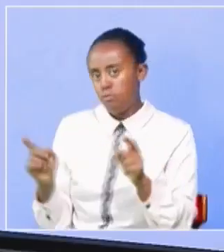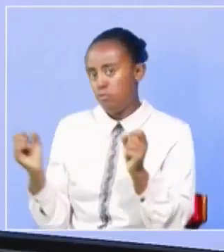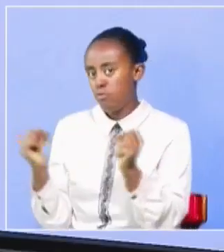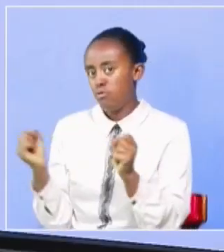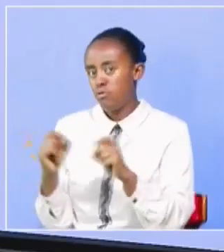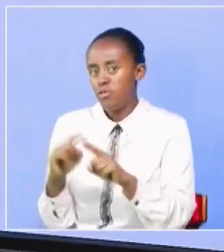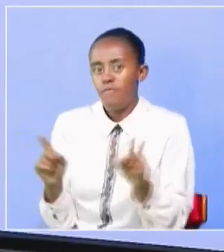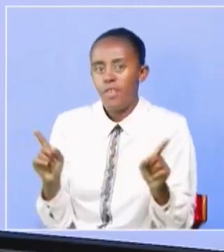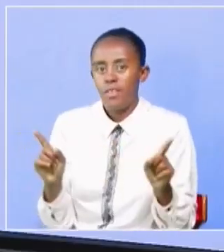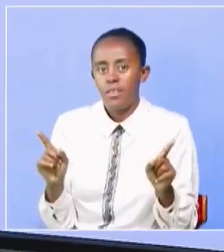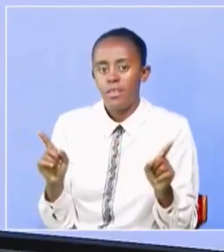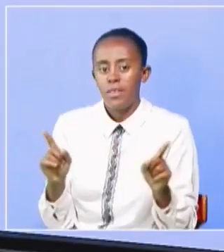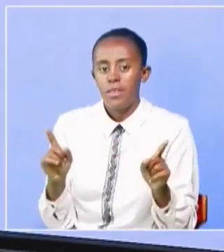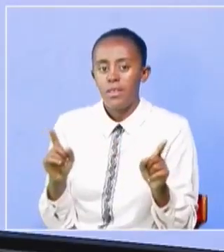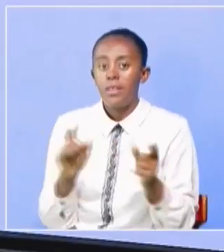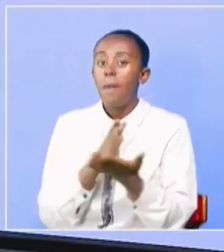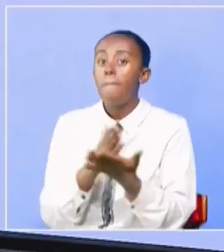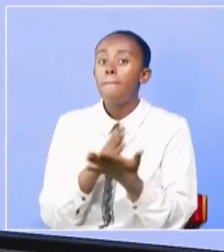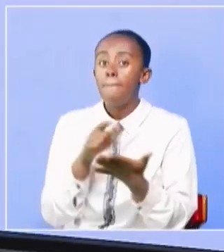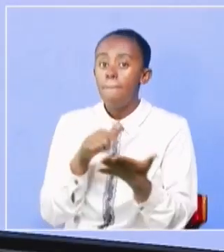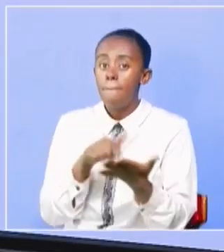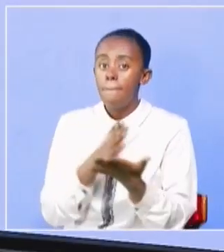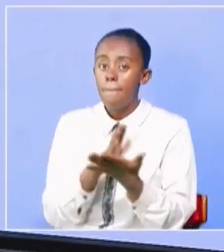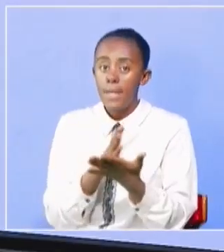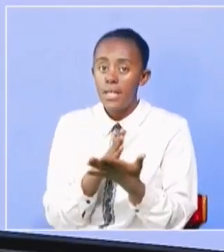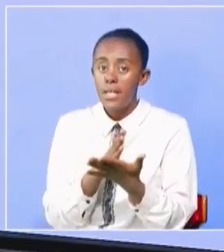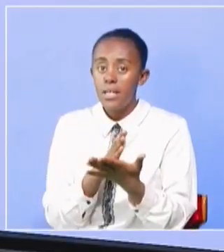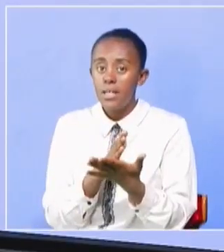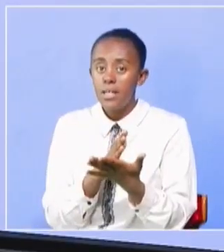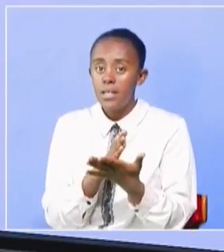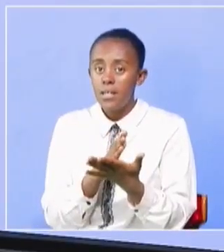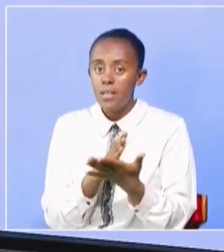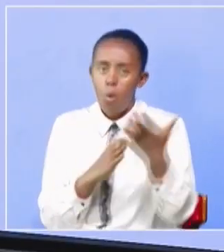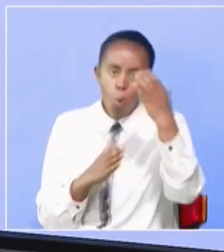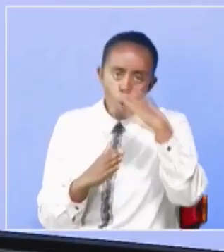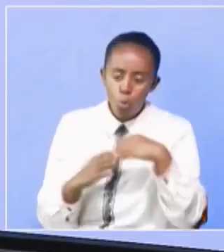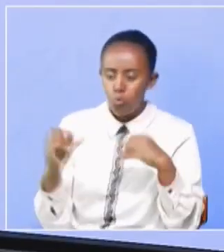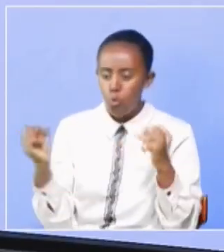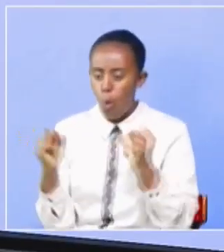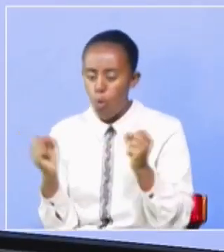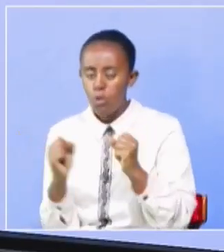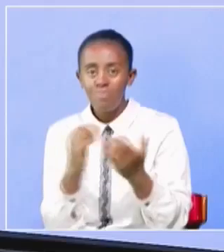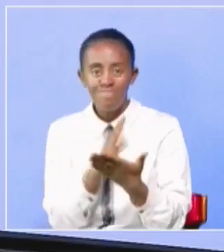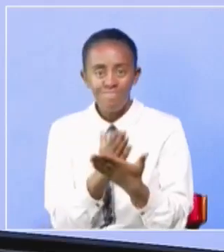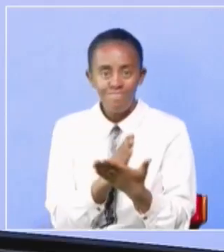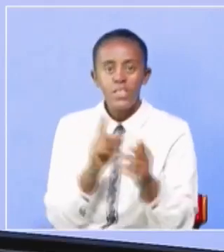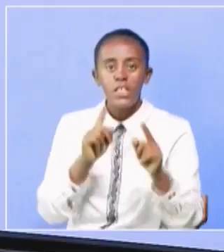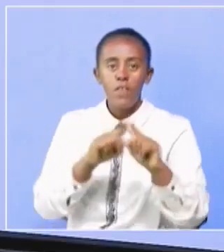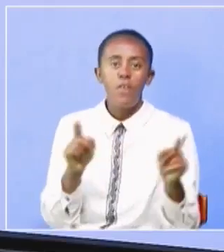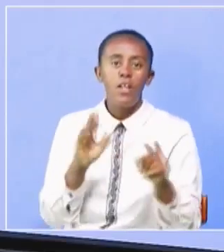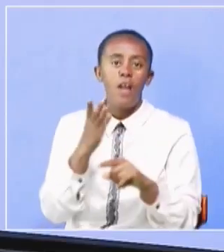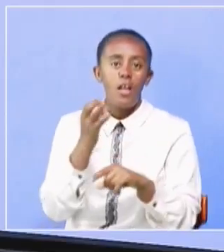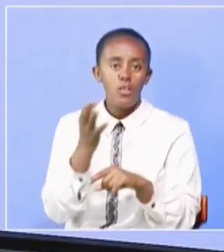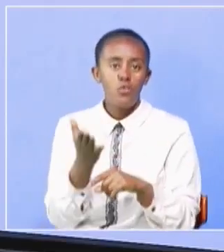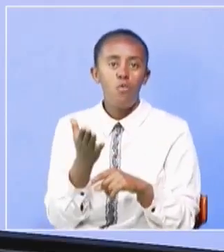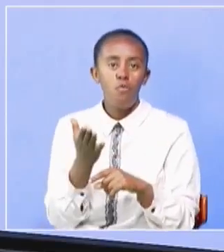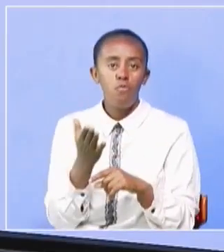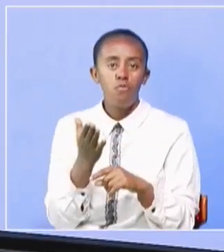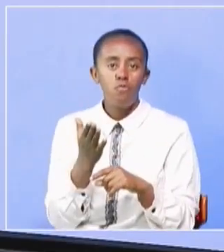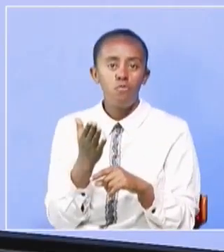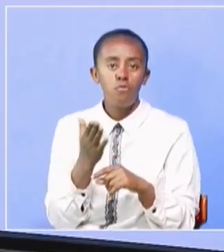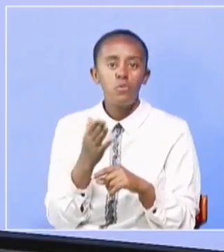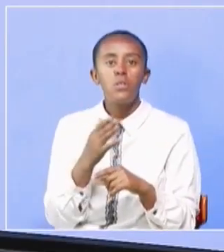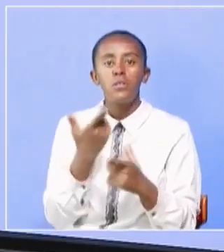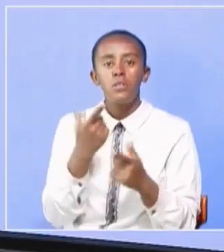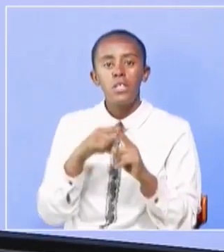in another. And in the middle, if you see between these two, we have different kinds of, for example,